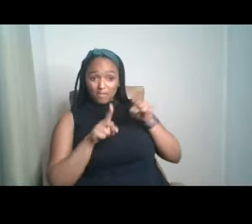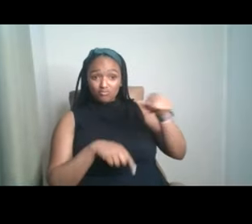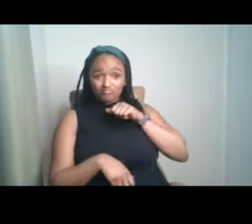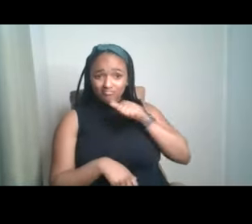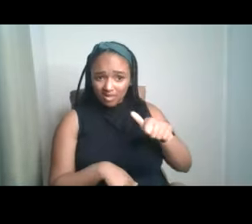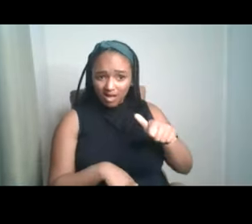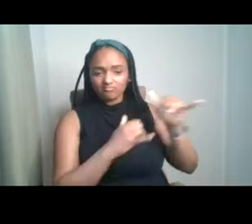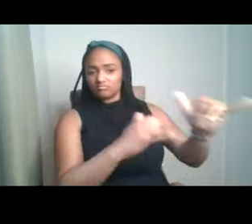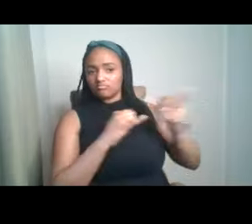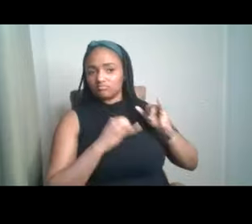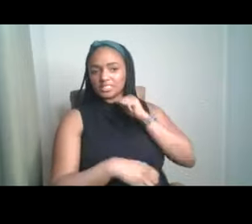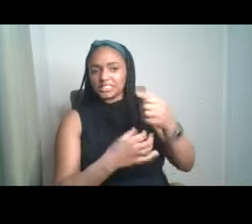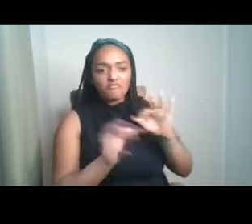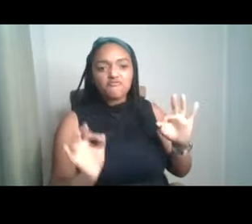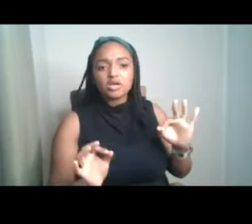not?